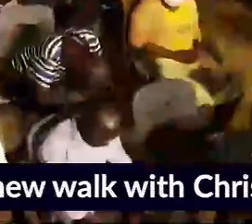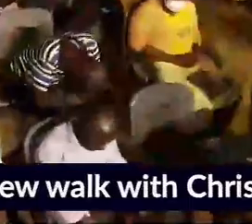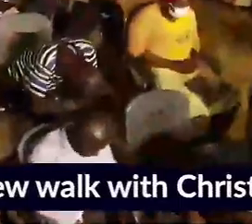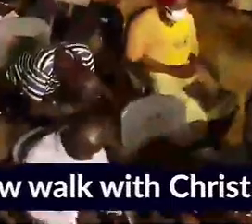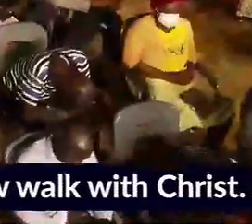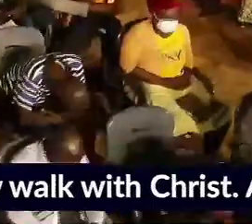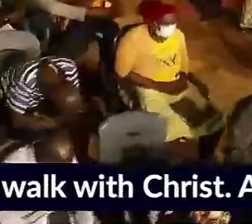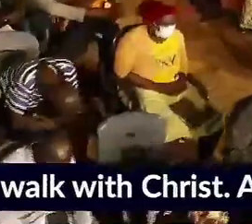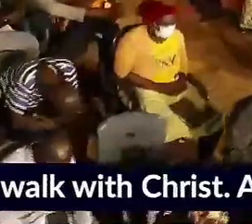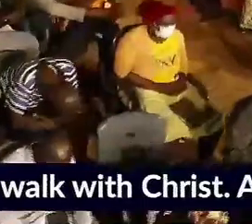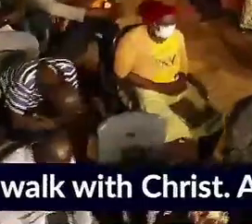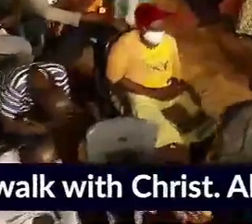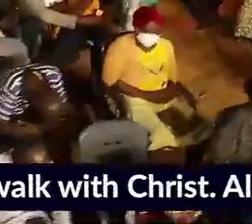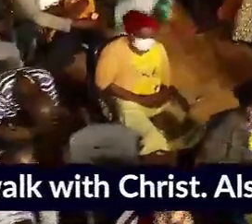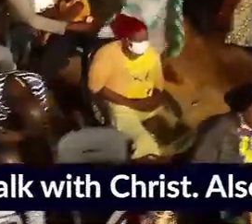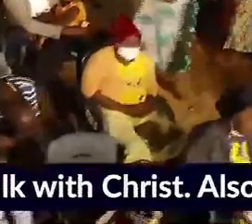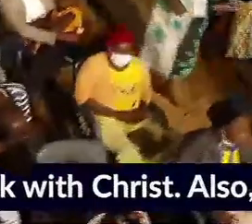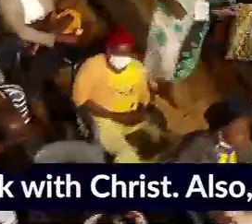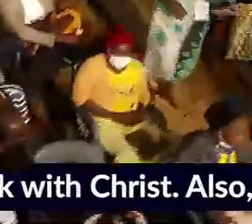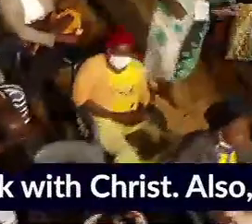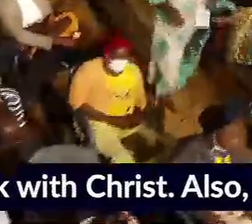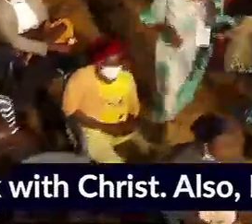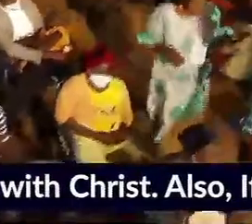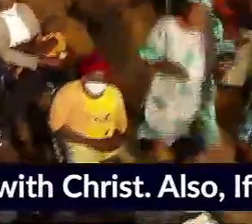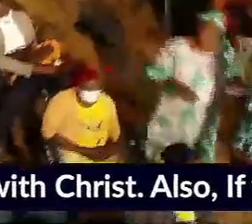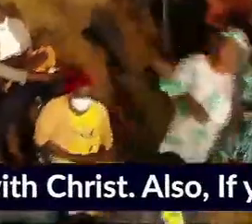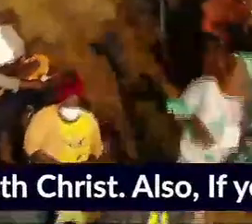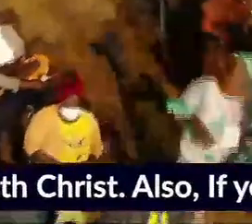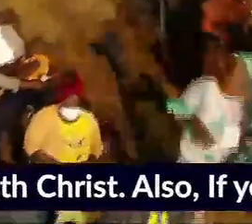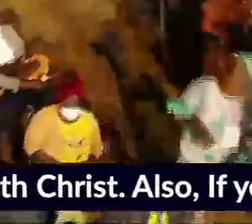will be waiting. Vehicles will be waiting.